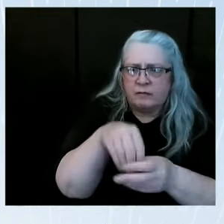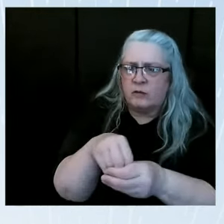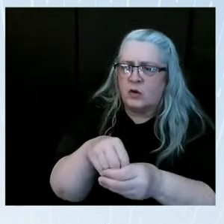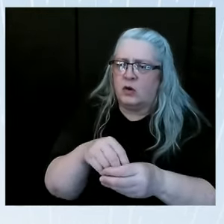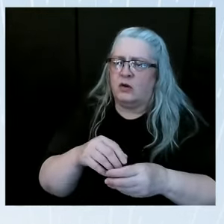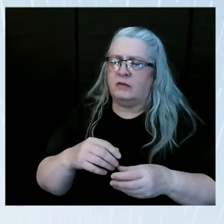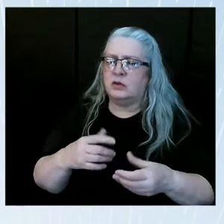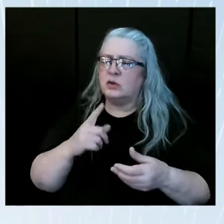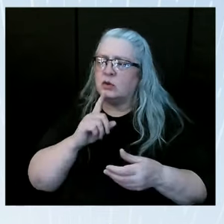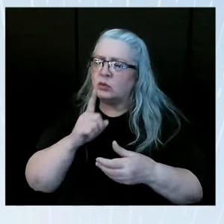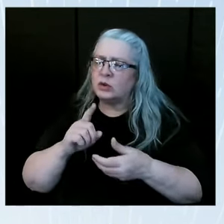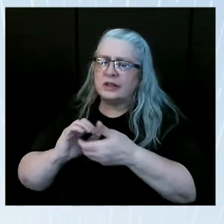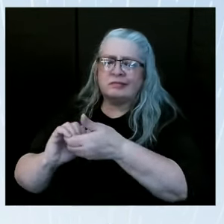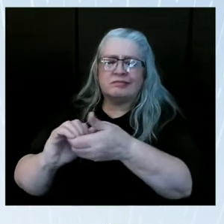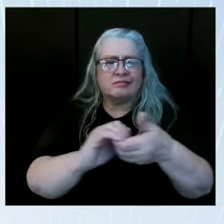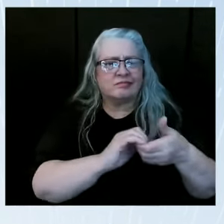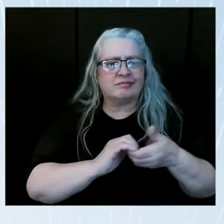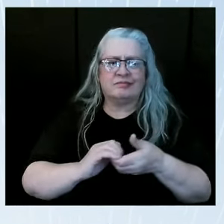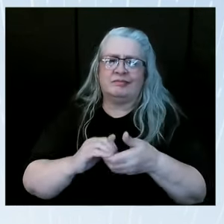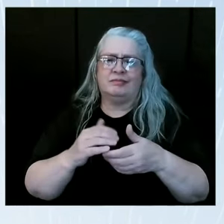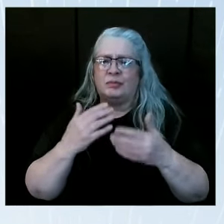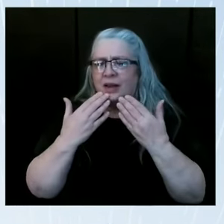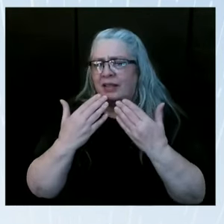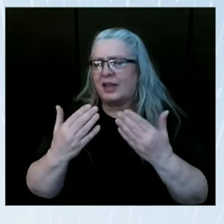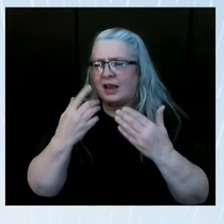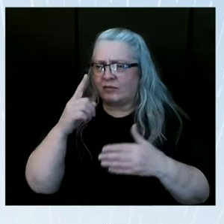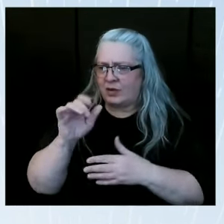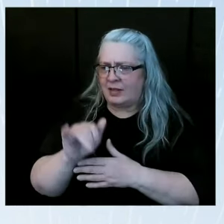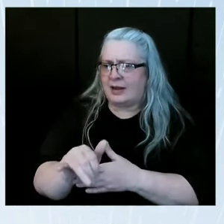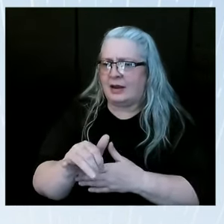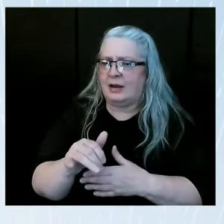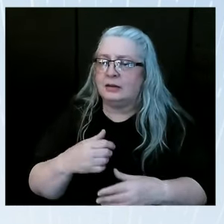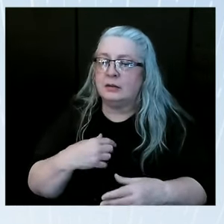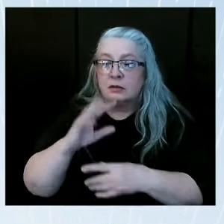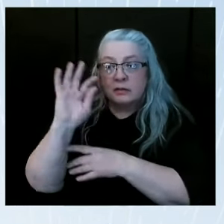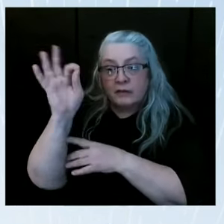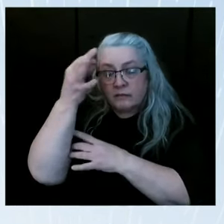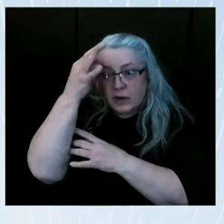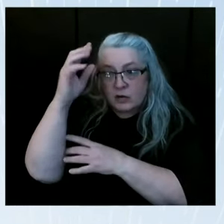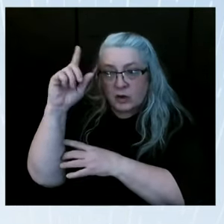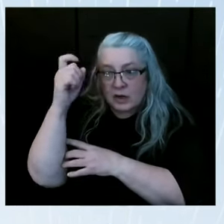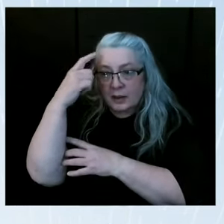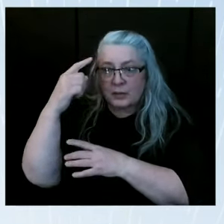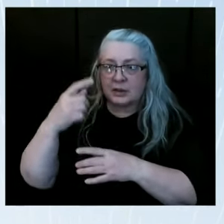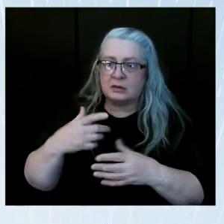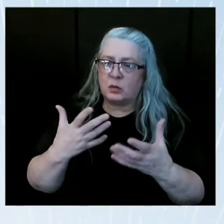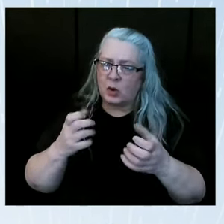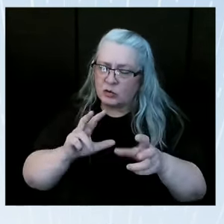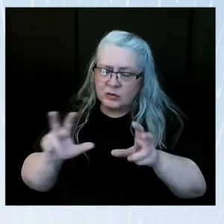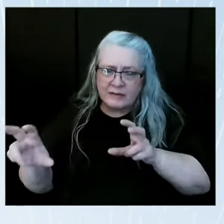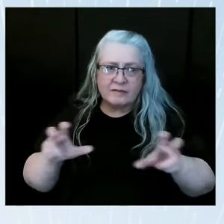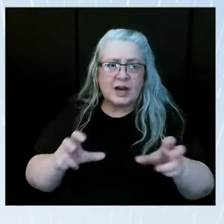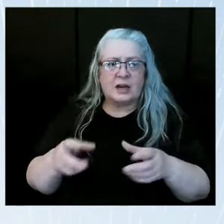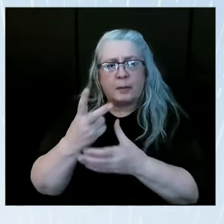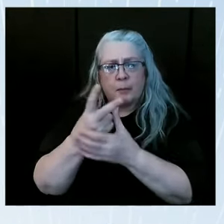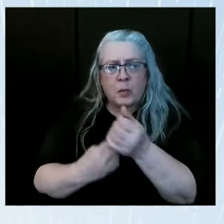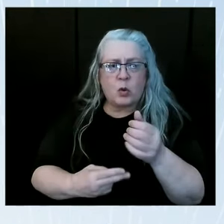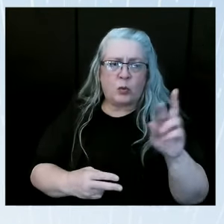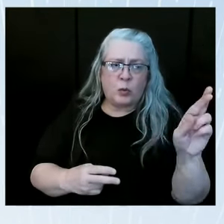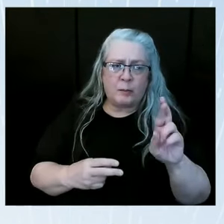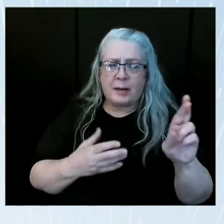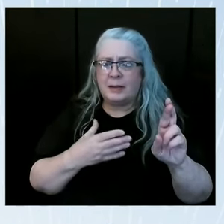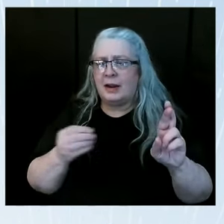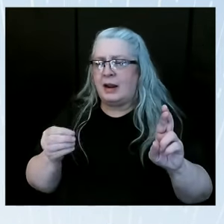investments that the federal government is making, whether it's the Bipartisan Safer Communities Act, the Community Schools Grants, so many of the reasons